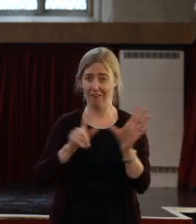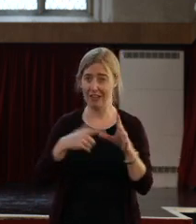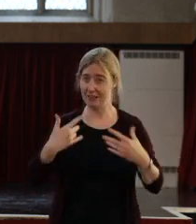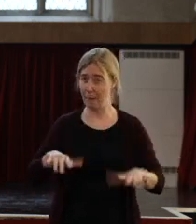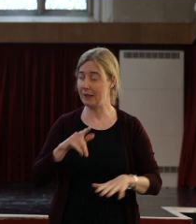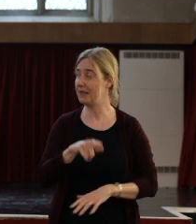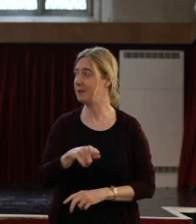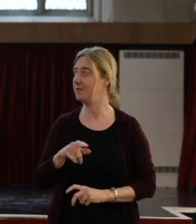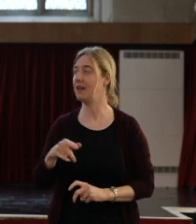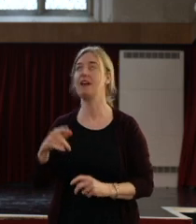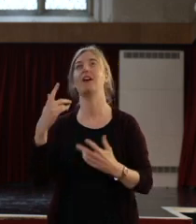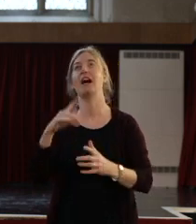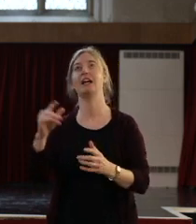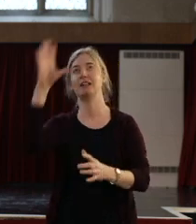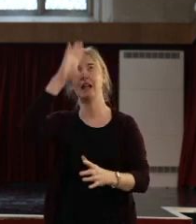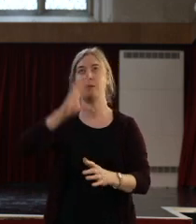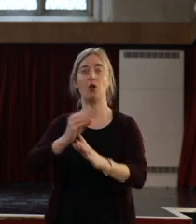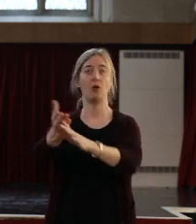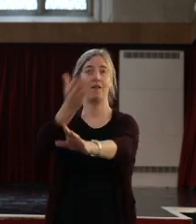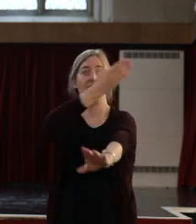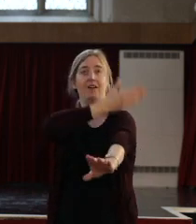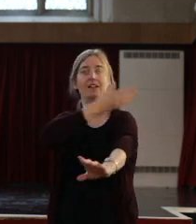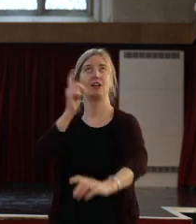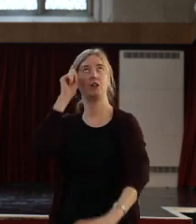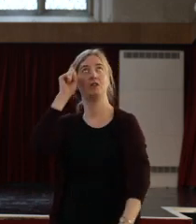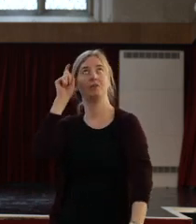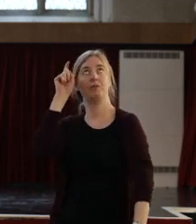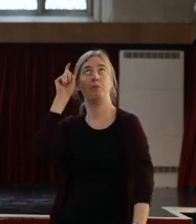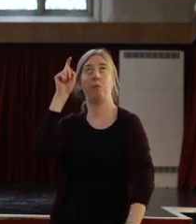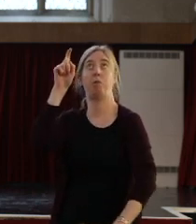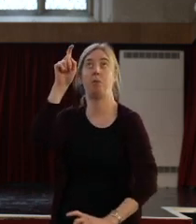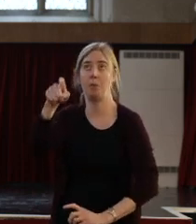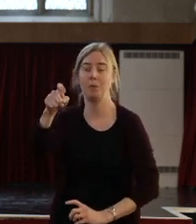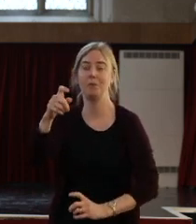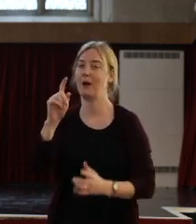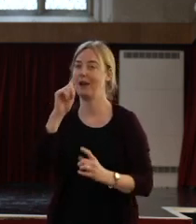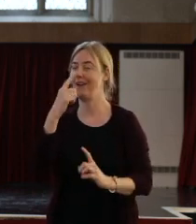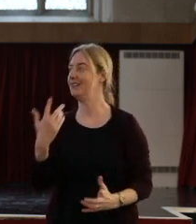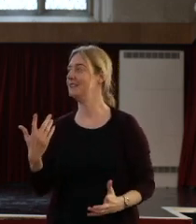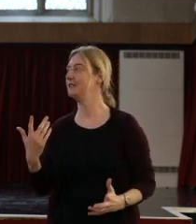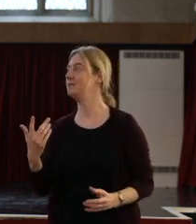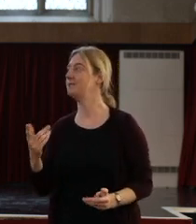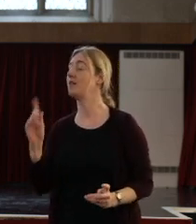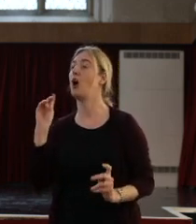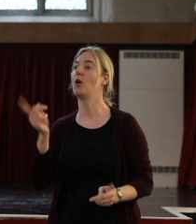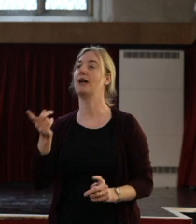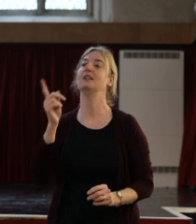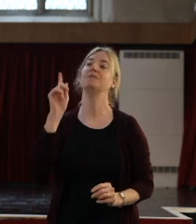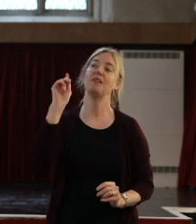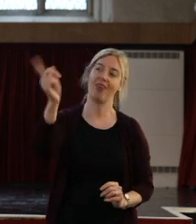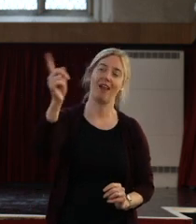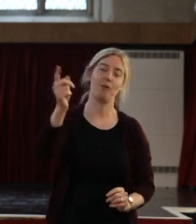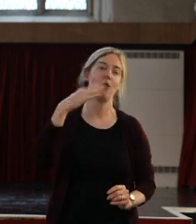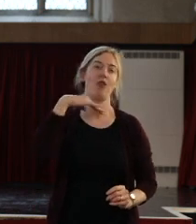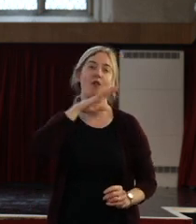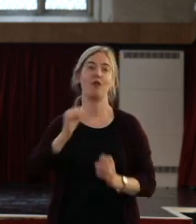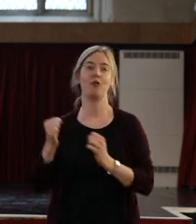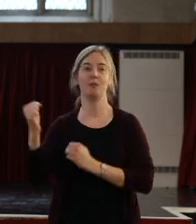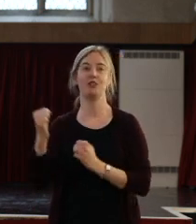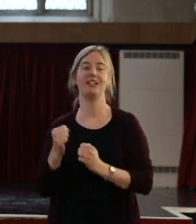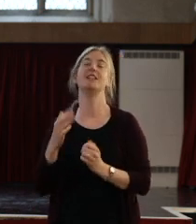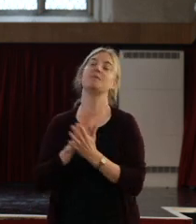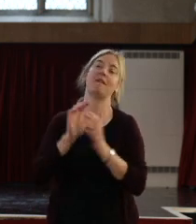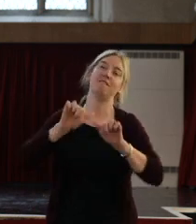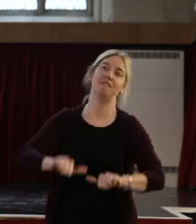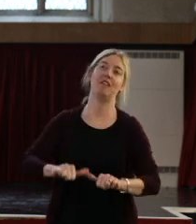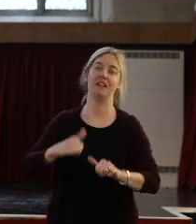more warning, I could have thought about it. Now I'm on the spot. I can't think of it. apologise I'm going to say, sincerely. okay, that is my favourite joke I've ever written. is Excellent. that Thank you very joke. much. It